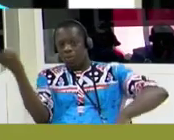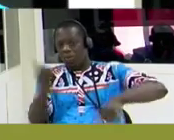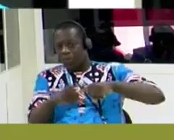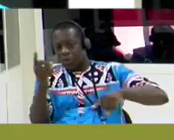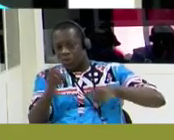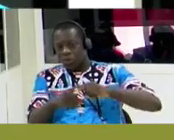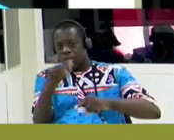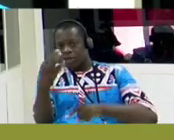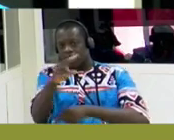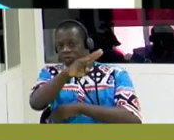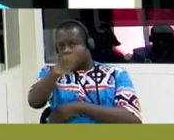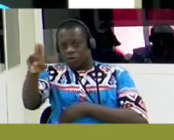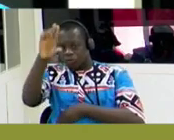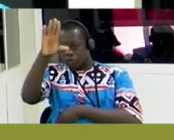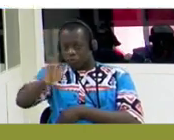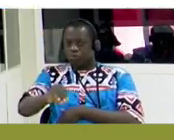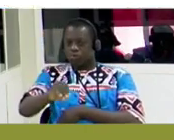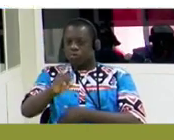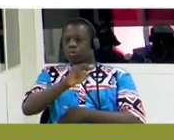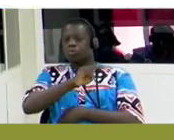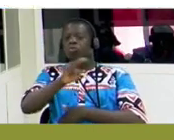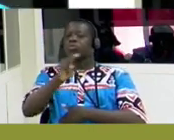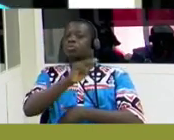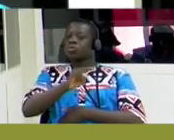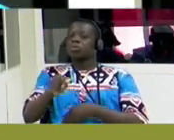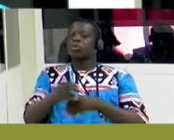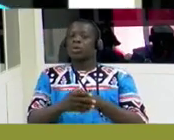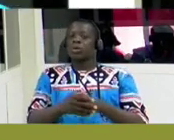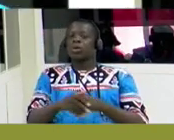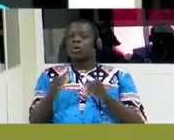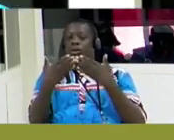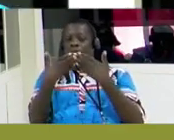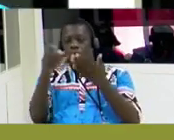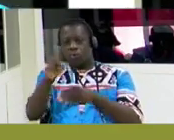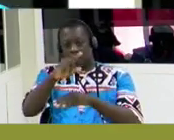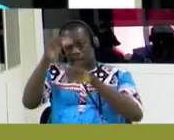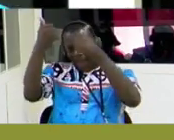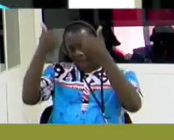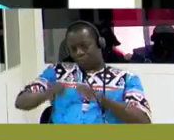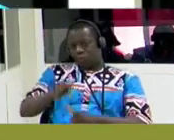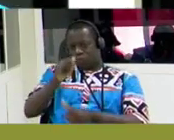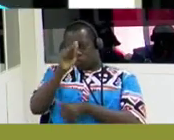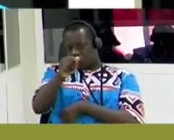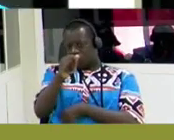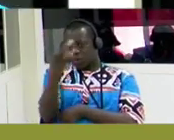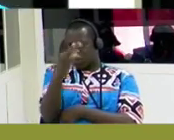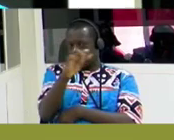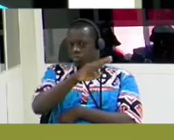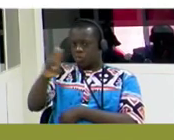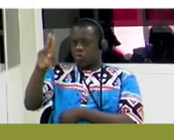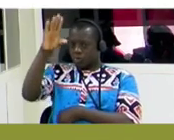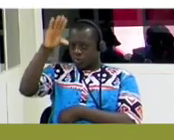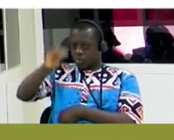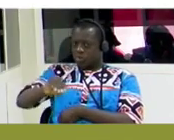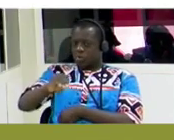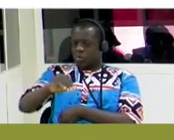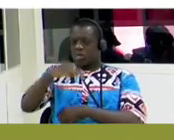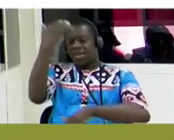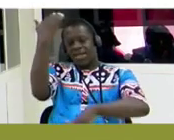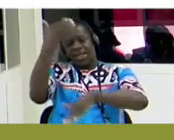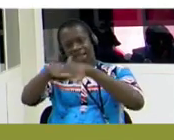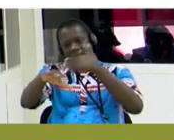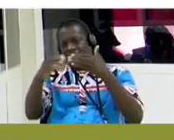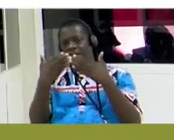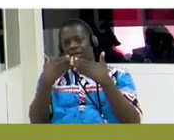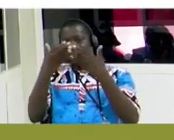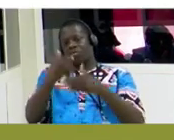No, he don't. Did he tell you what would happen to you if you didn't do it? Oh, he never told me, but me,